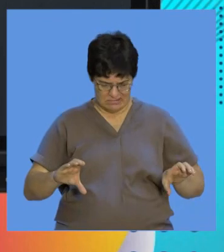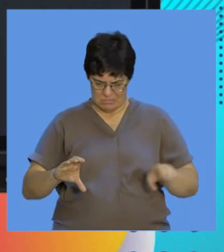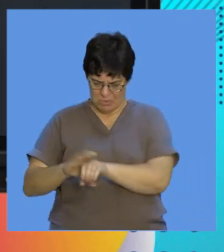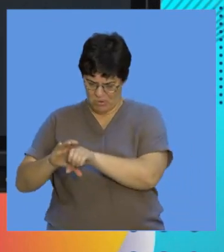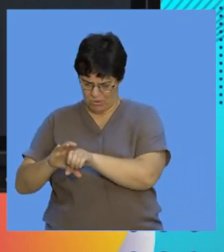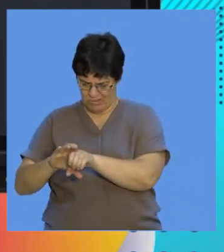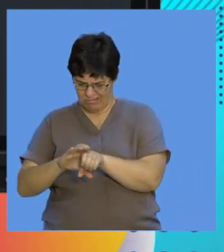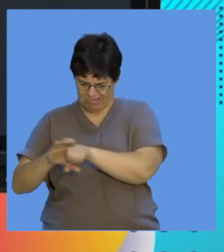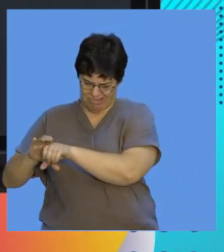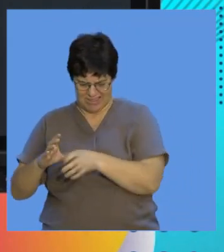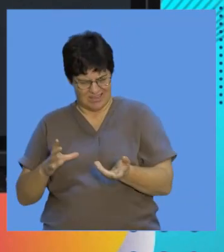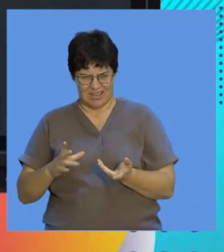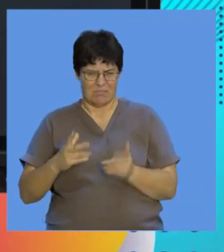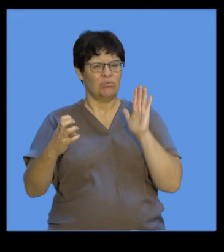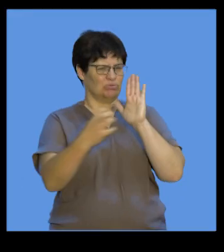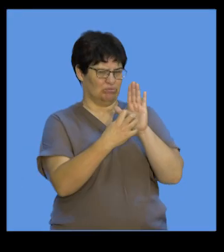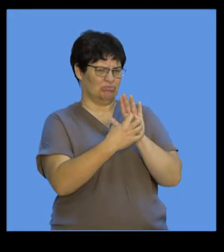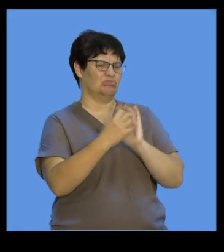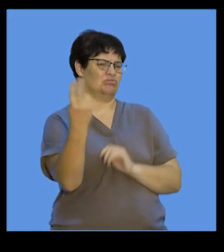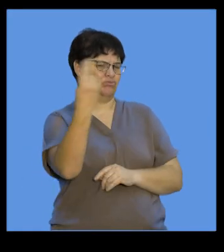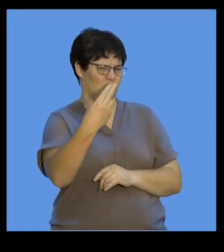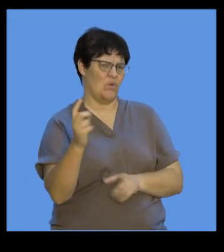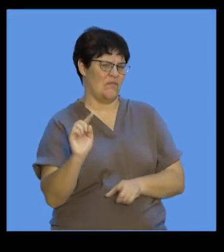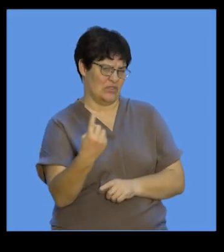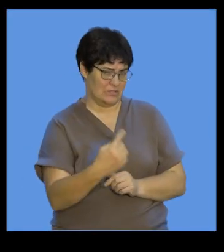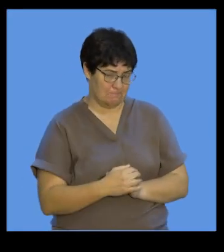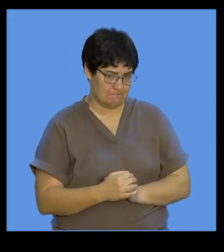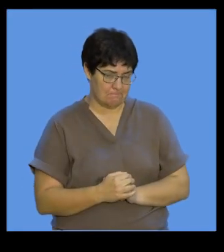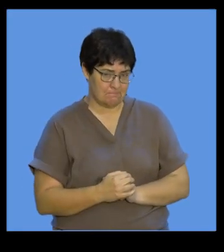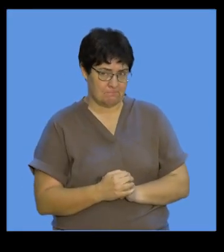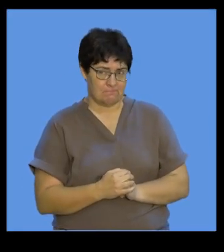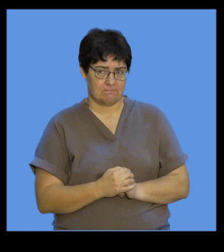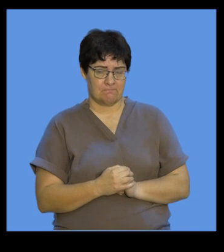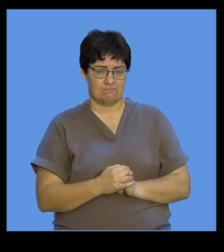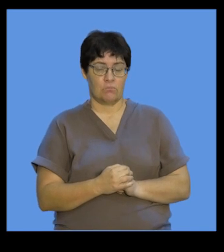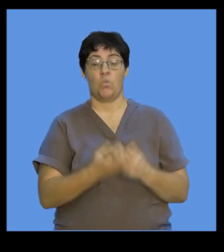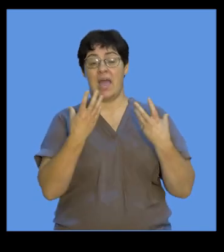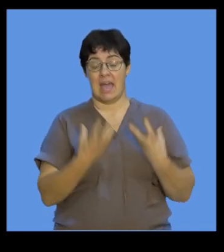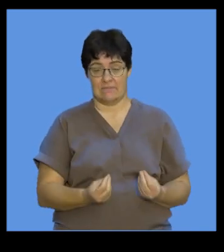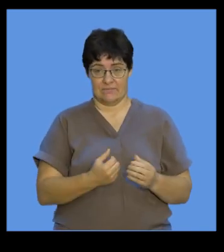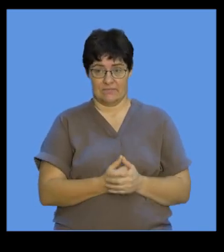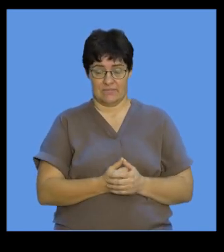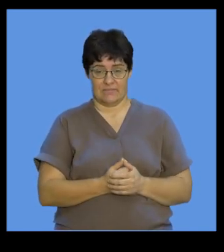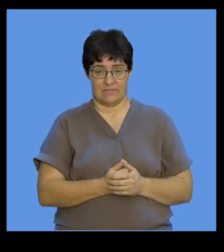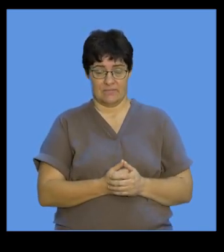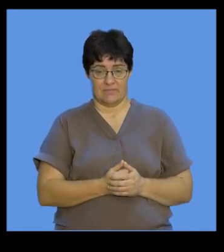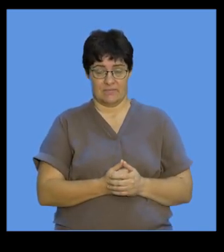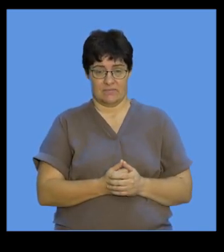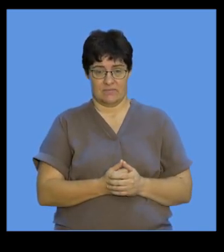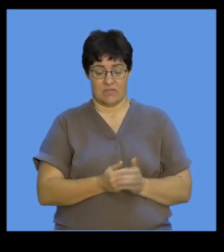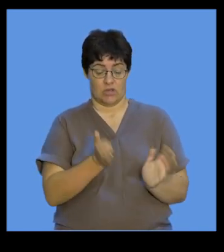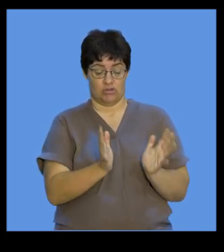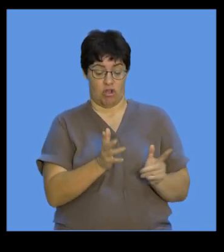Let's draw a diagram. So we have, okay, a soccer ball